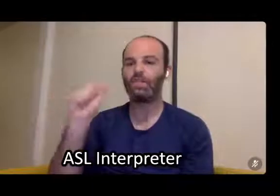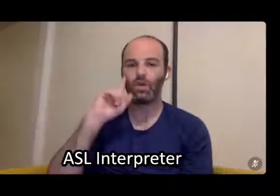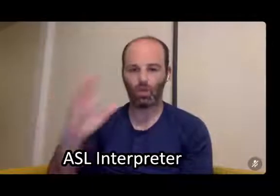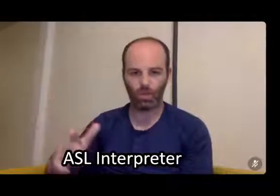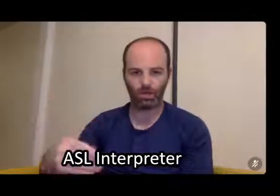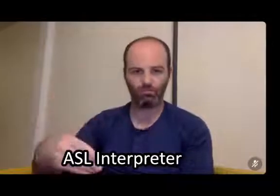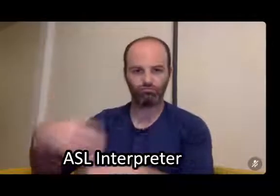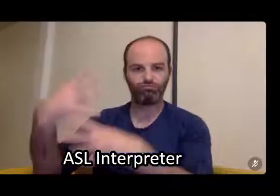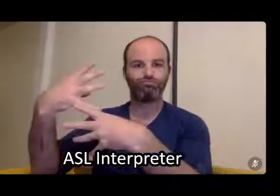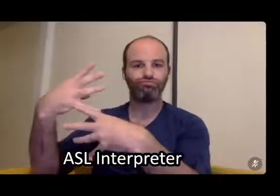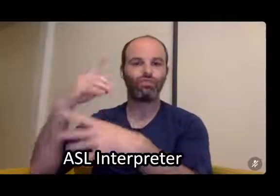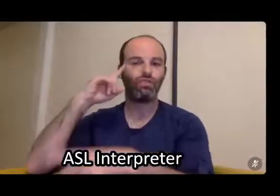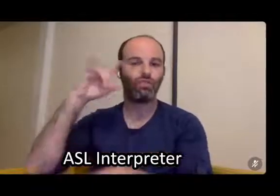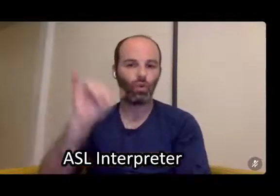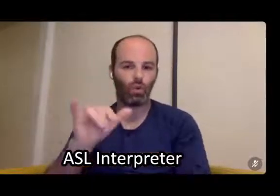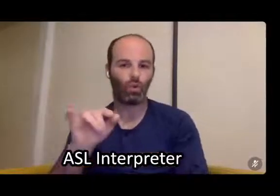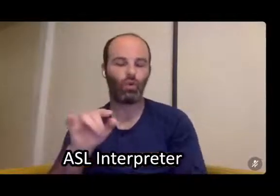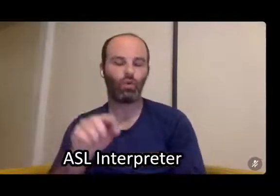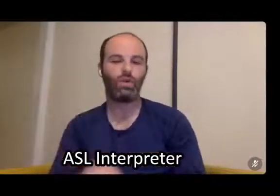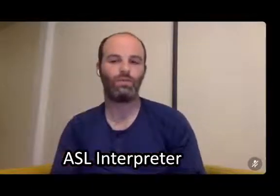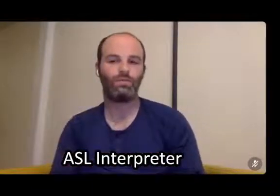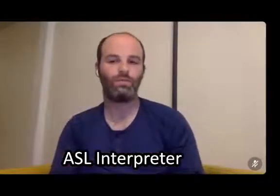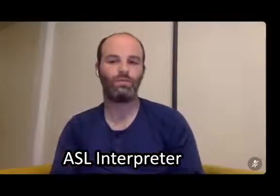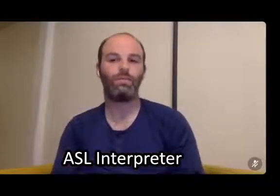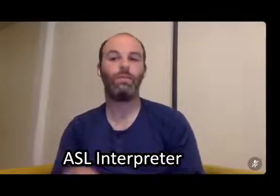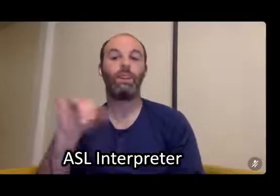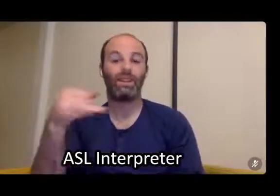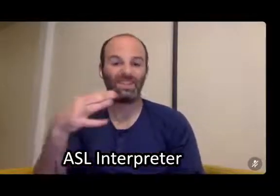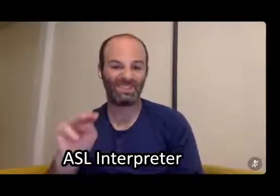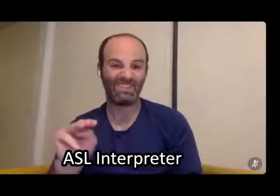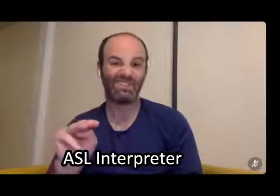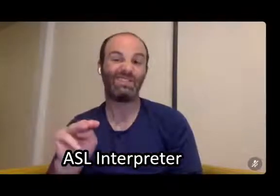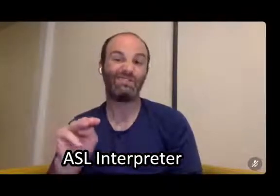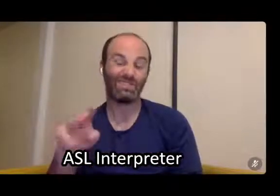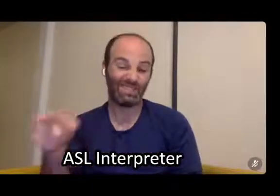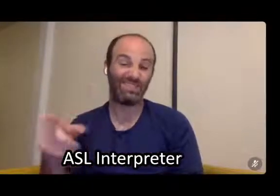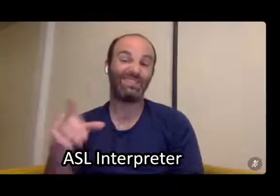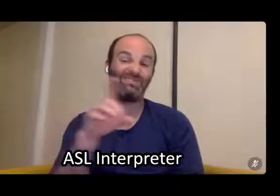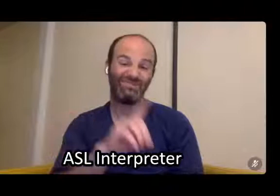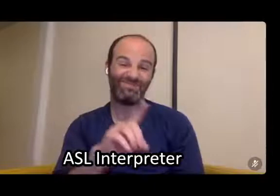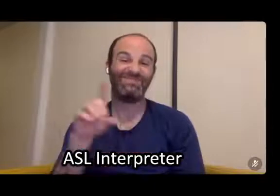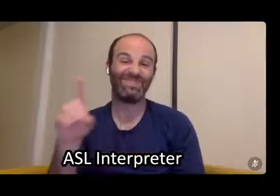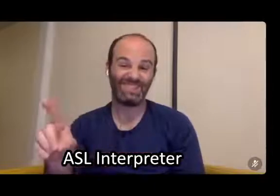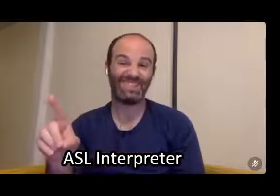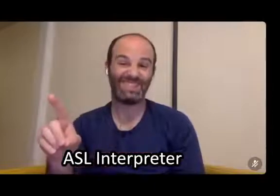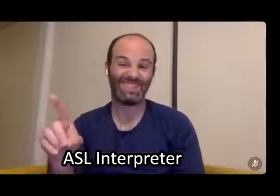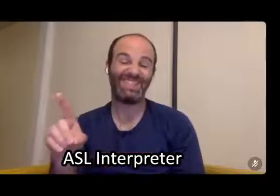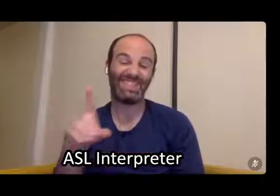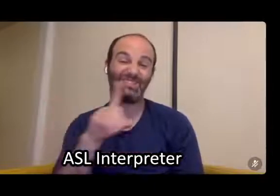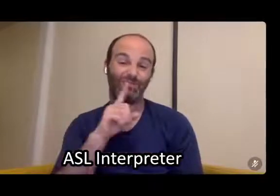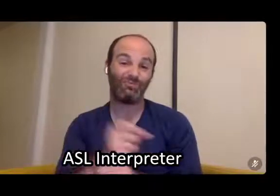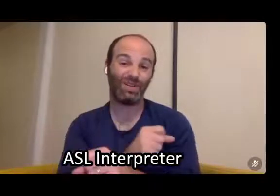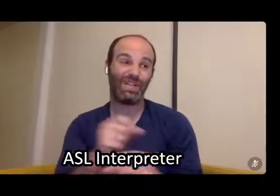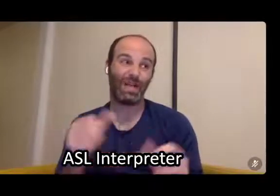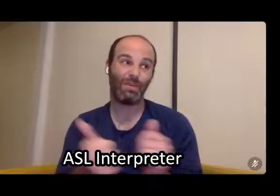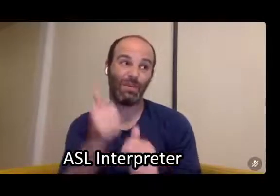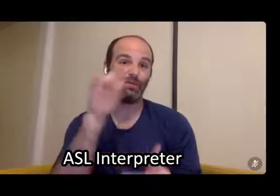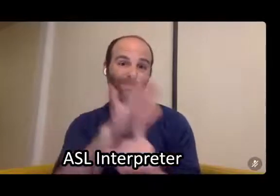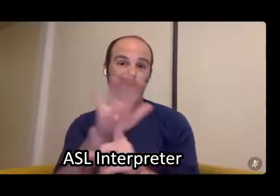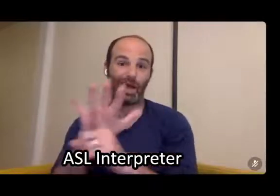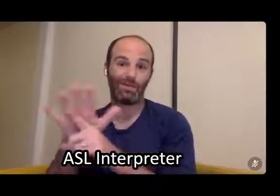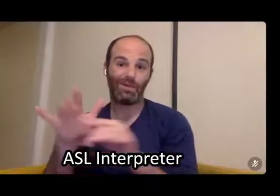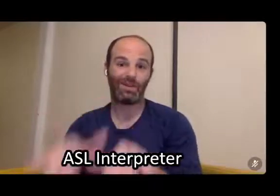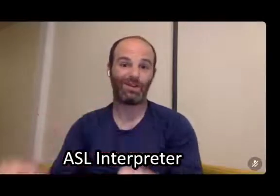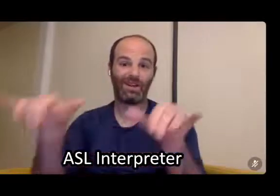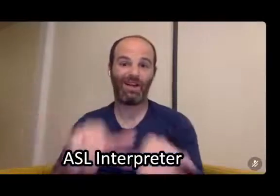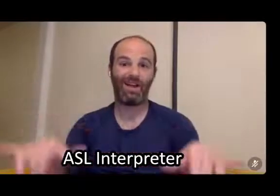Yeah, D&D, the Kleenex of tabletop role-playing games. I haven't used any of the skills with it. I was